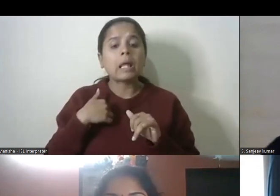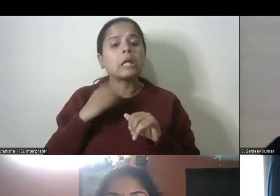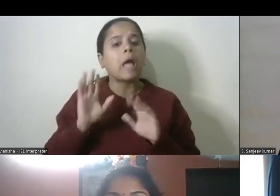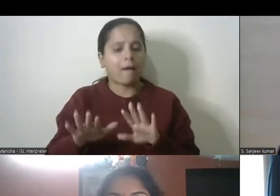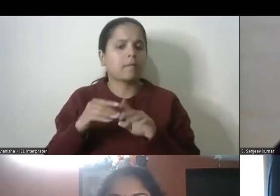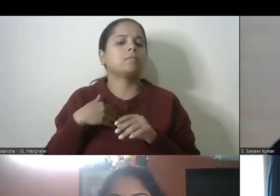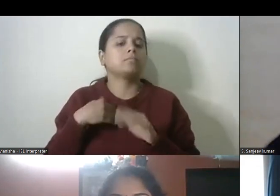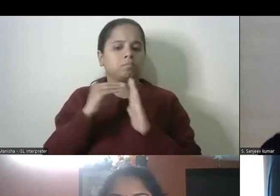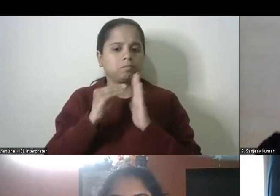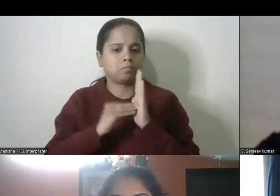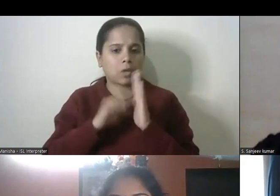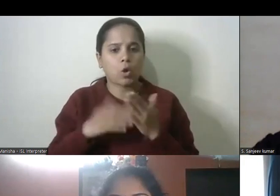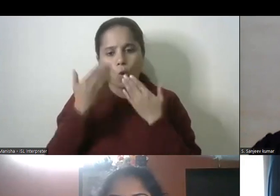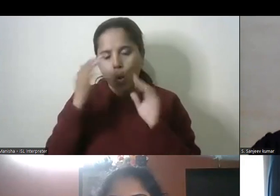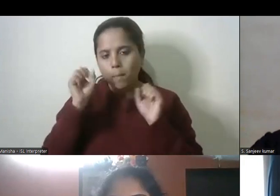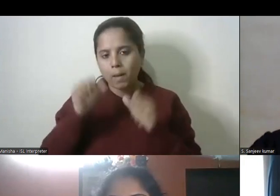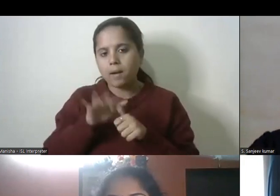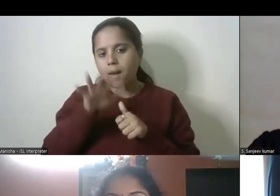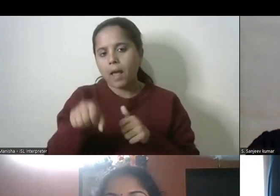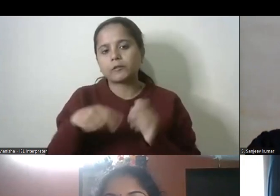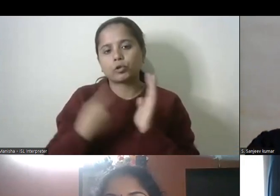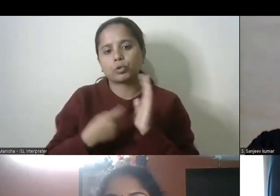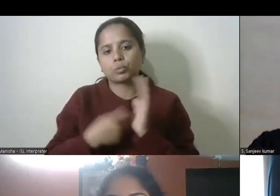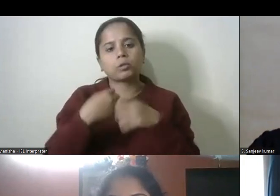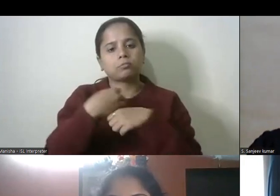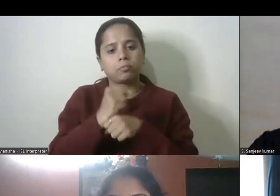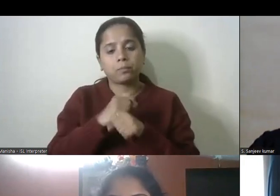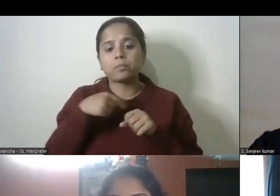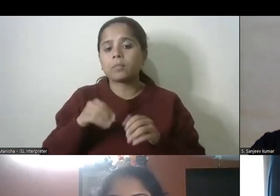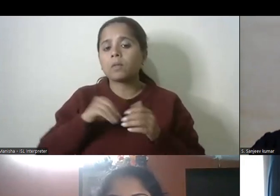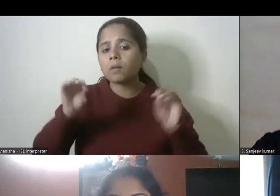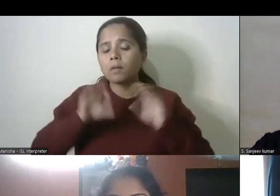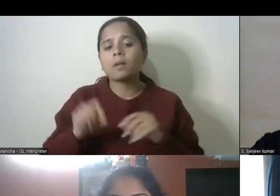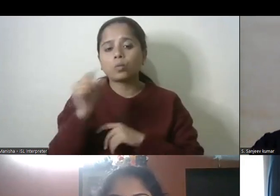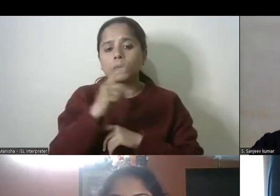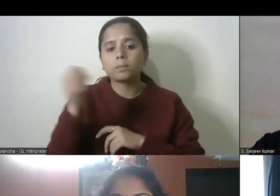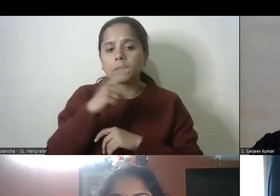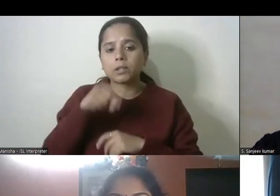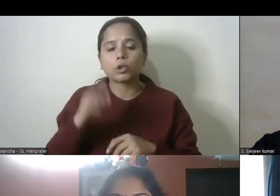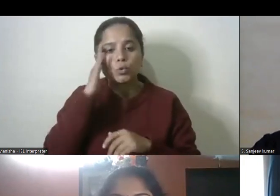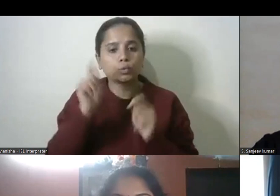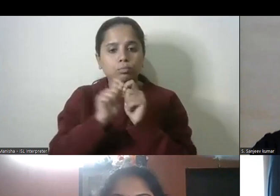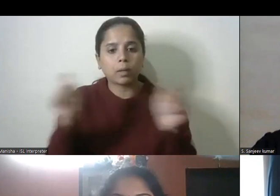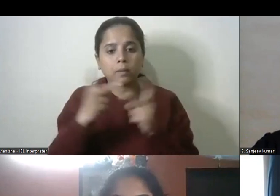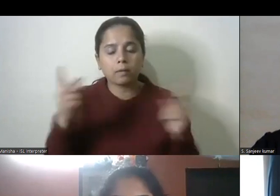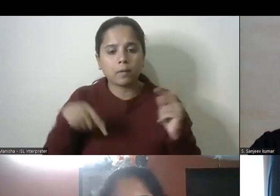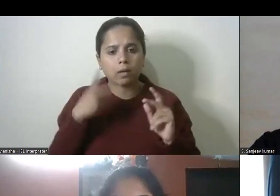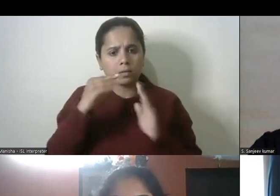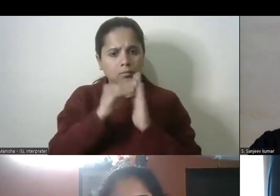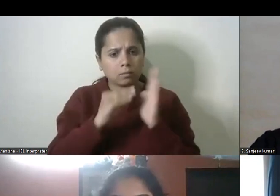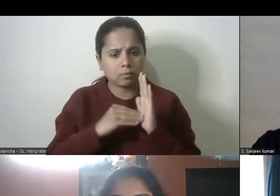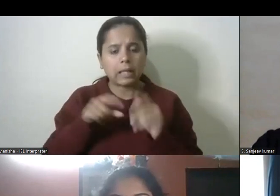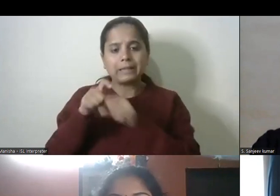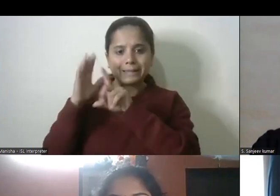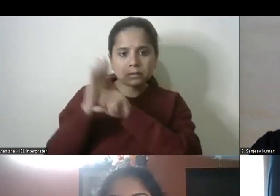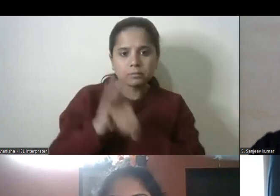We do maintain an open access repository on the same and publish monthly newspaper to bring out the under-noticed discriminatory